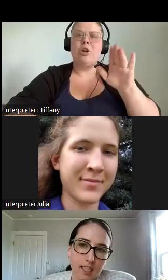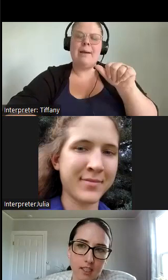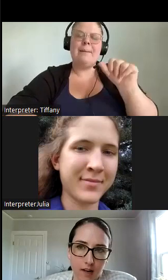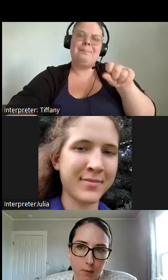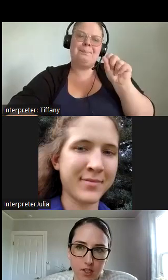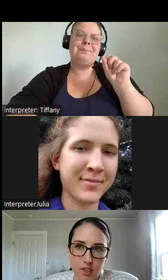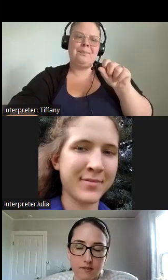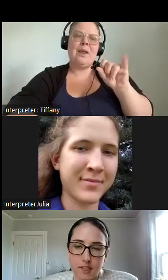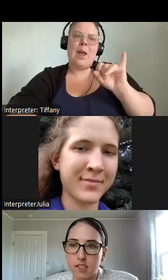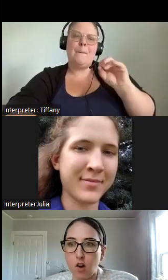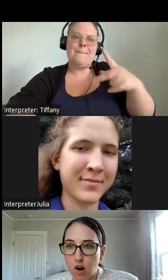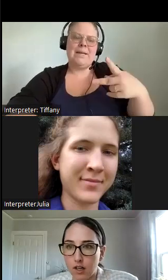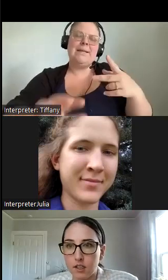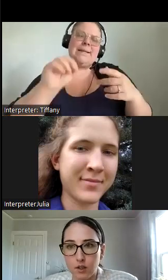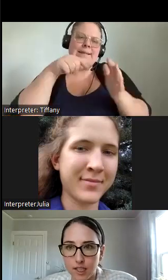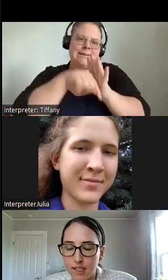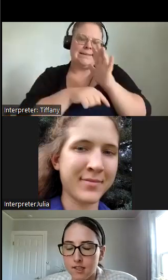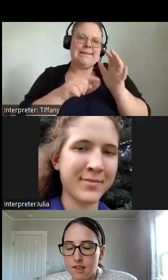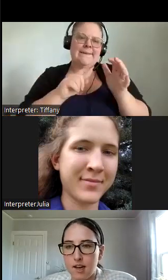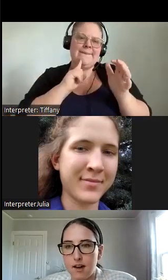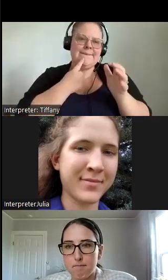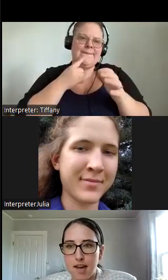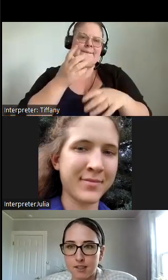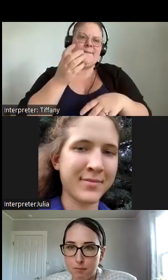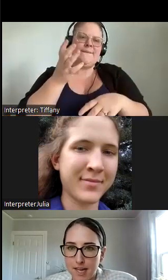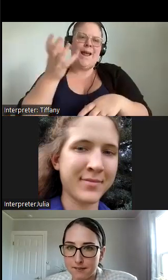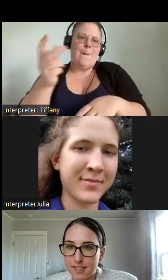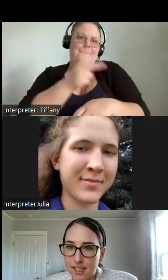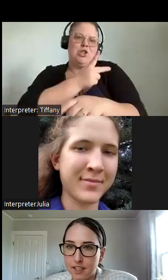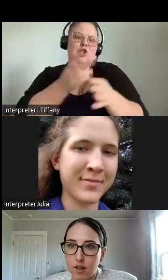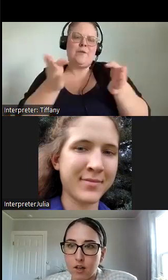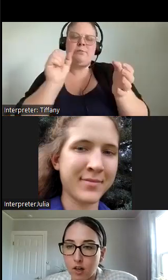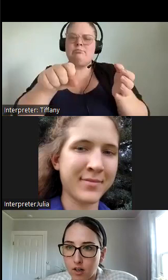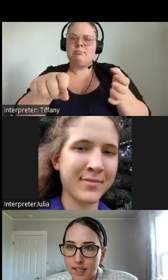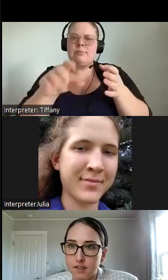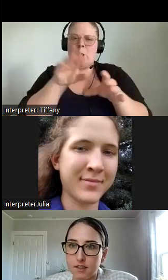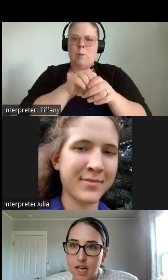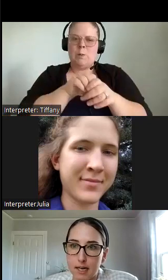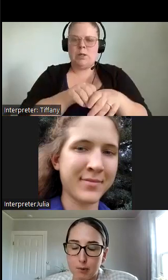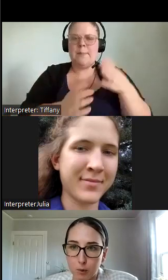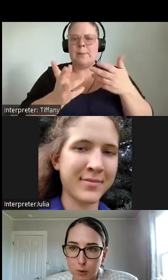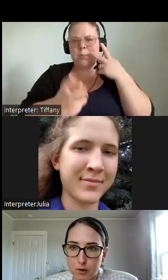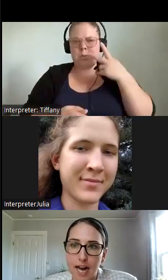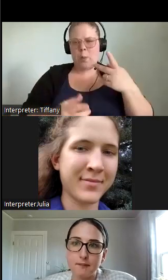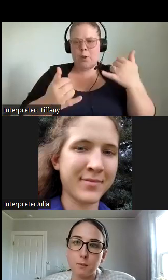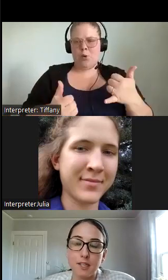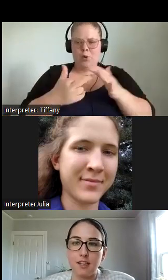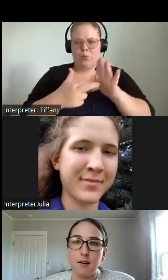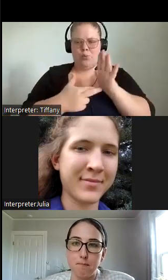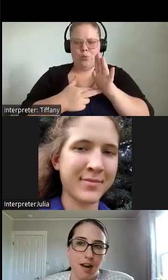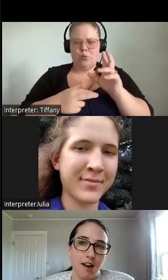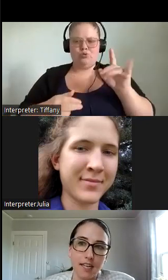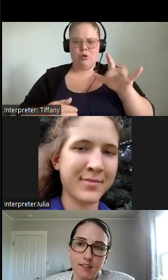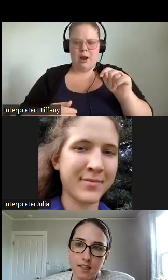or intensive outpatient services, are included. As you may have seen in our current rule drafts, we